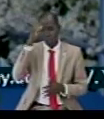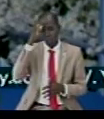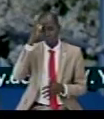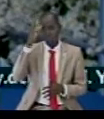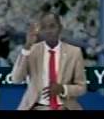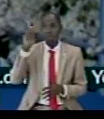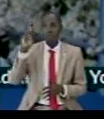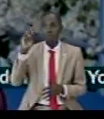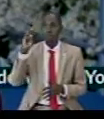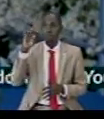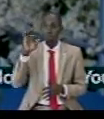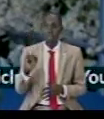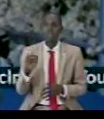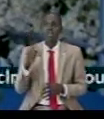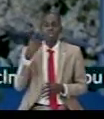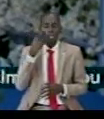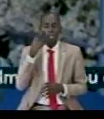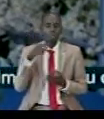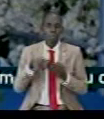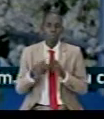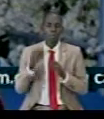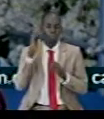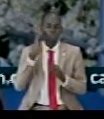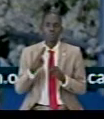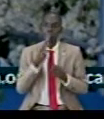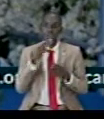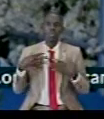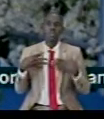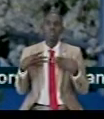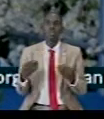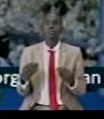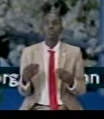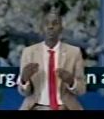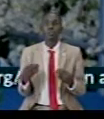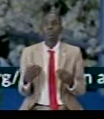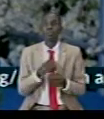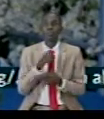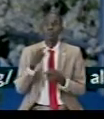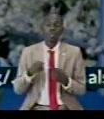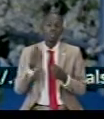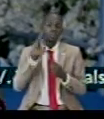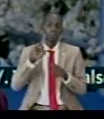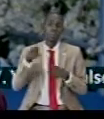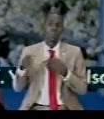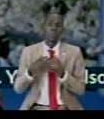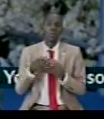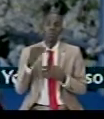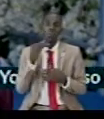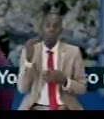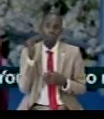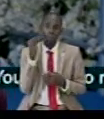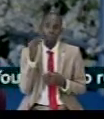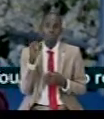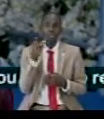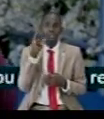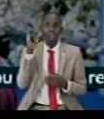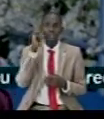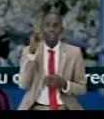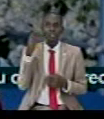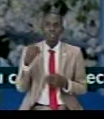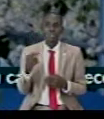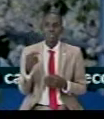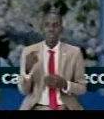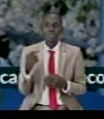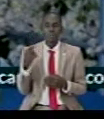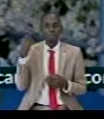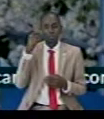Baba yesterday, these eyes will be gone. And although when I left the crusade ground yesterday, I was just, the eyes was still